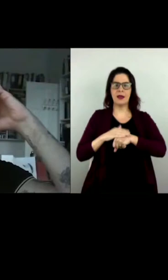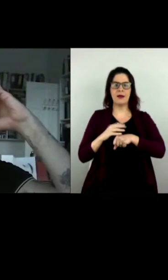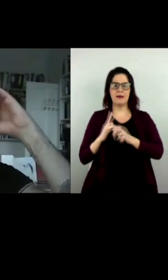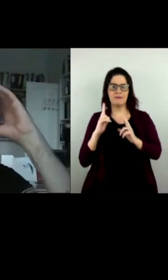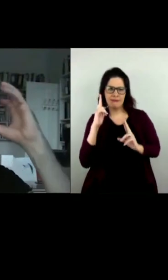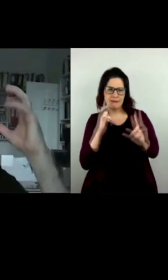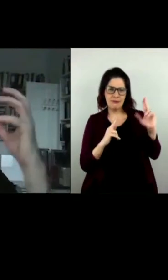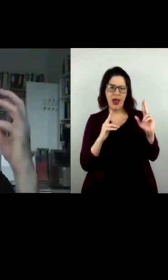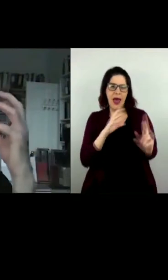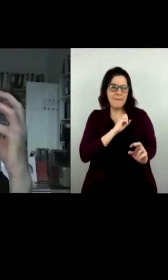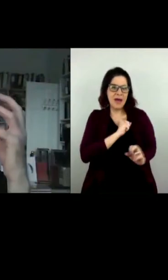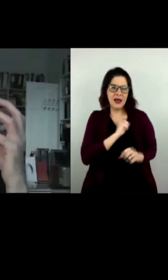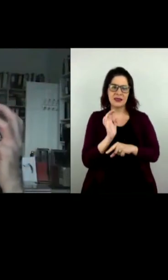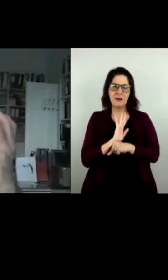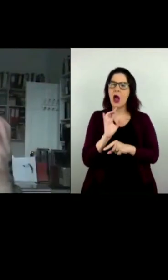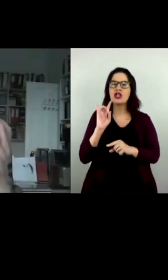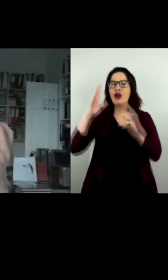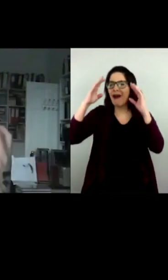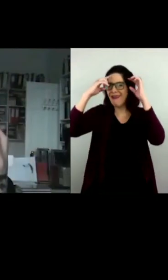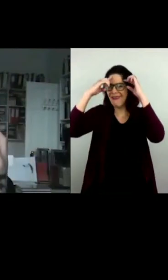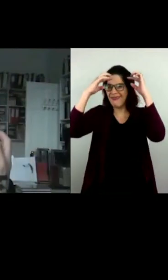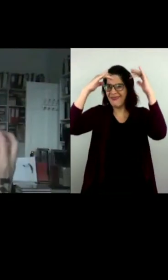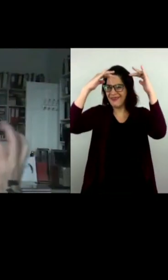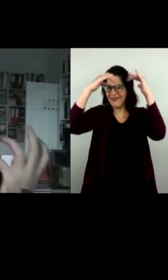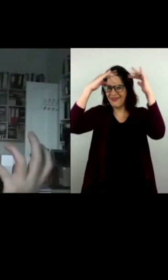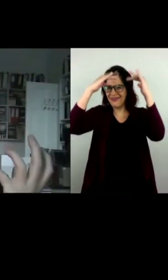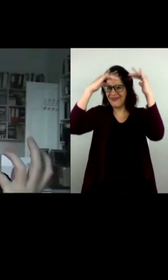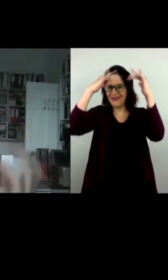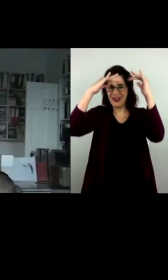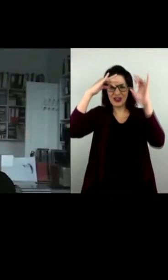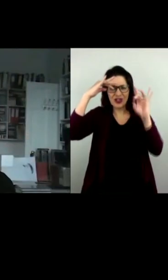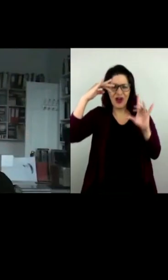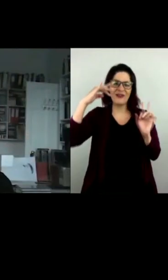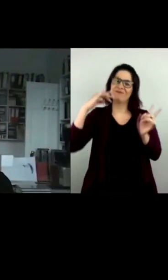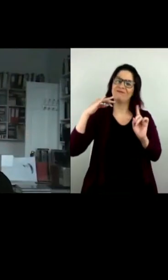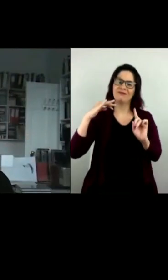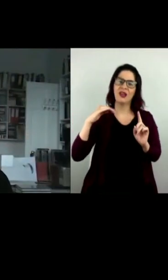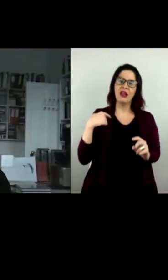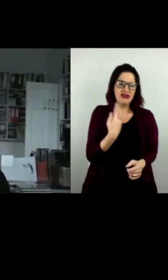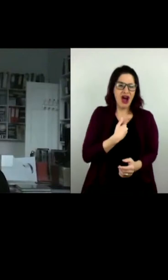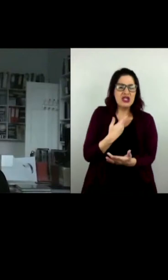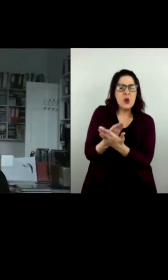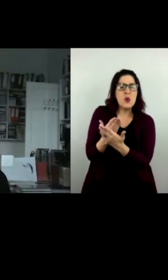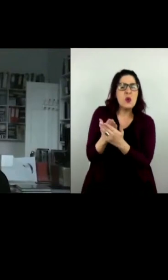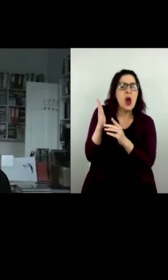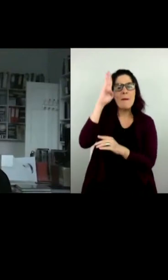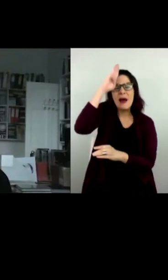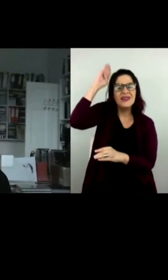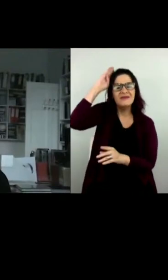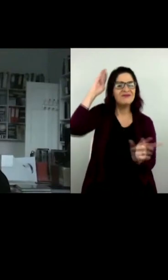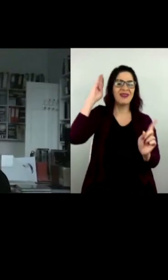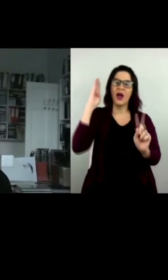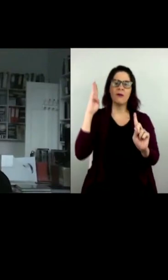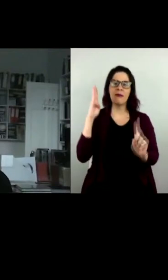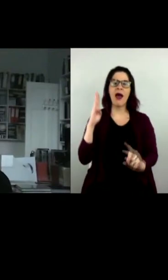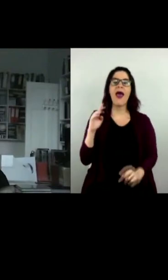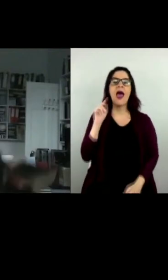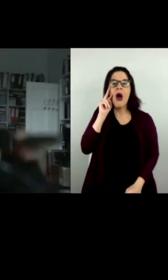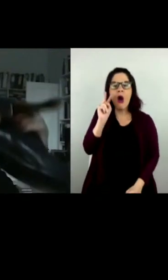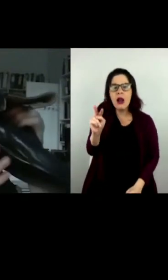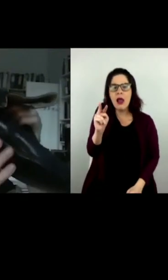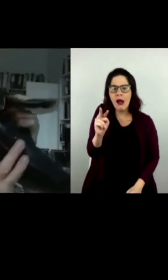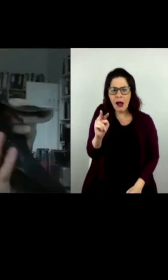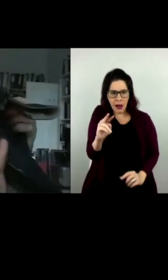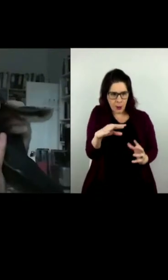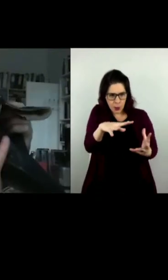alone. It is not about, you know, we are not scholars. It's about physical relationship to the